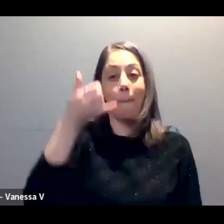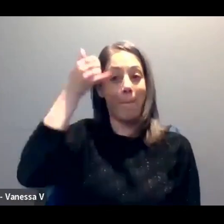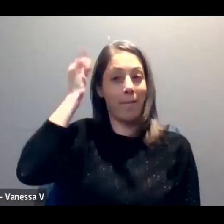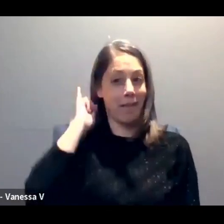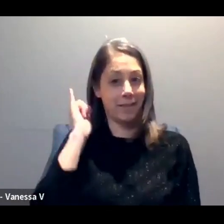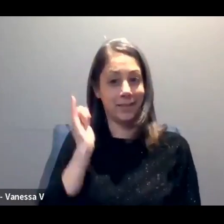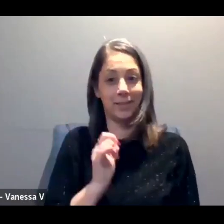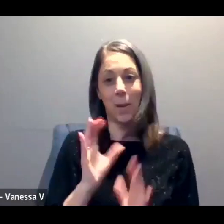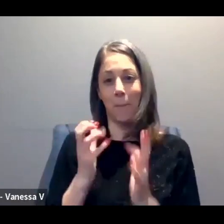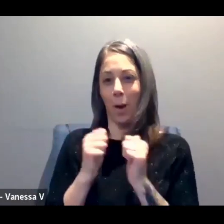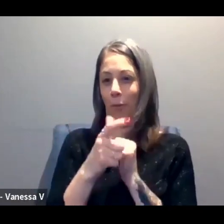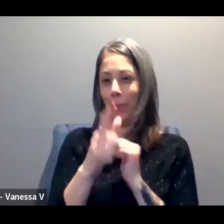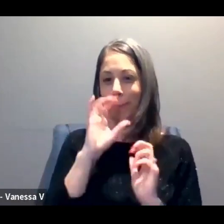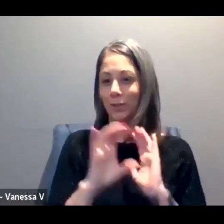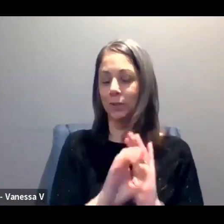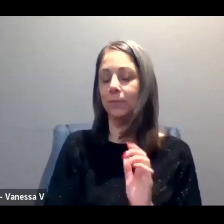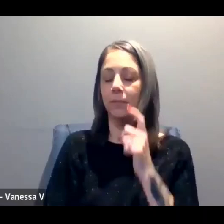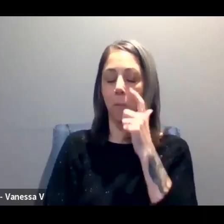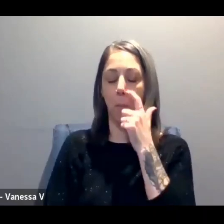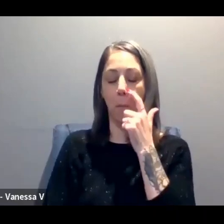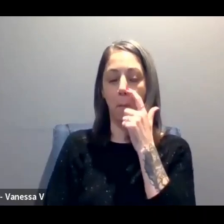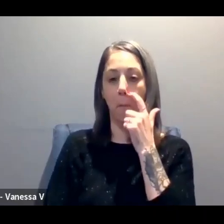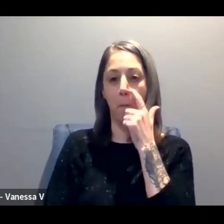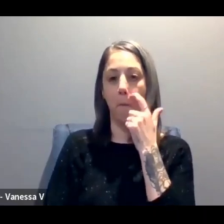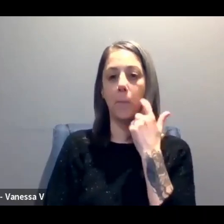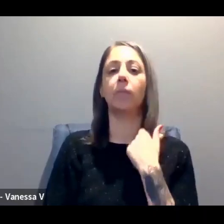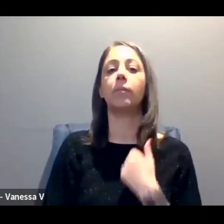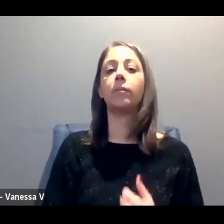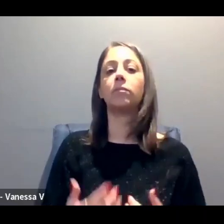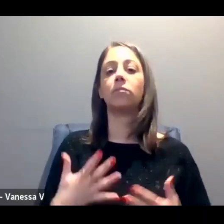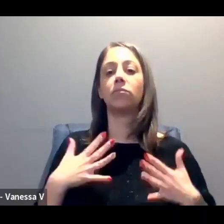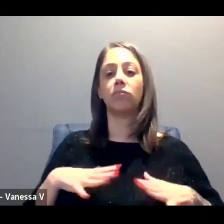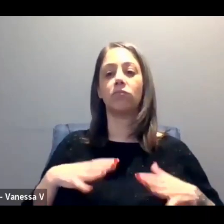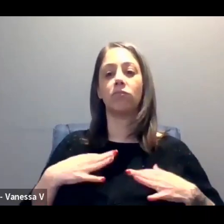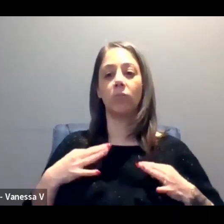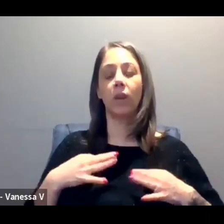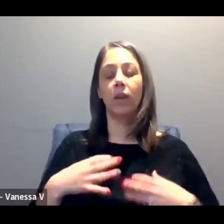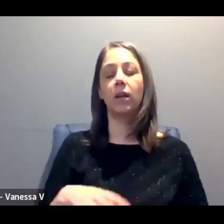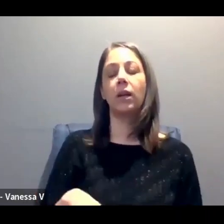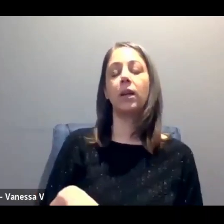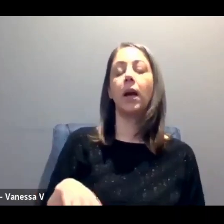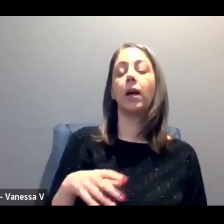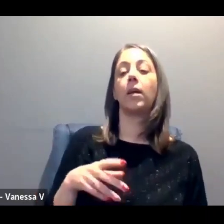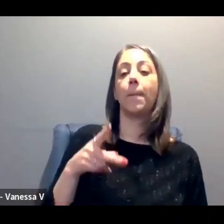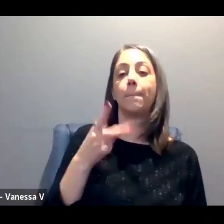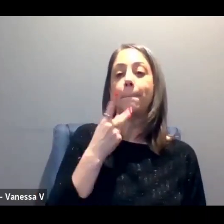in the picture, and wearing a pale pink sweater today.